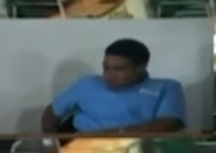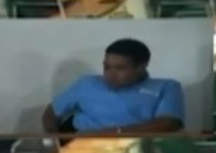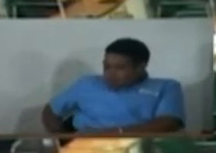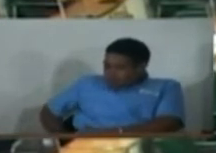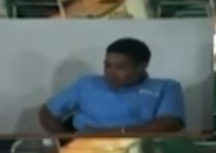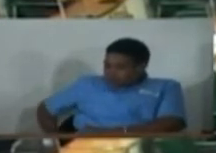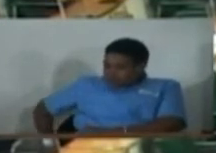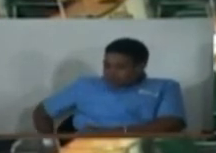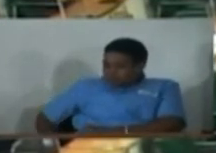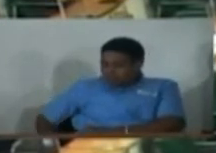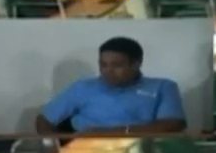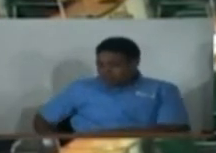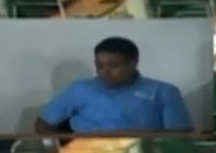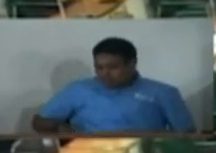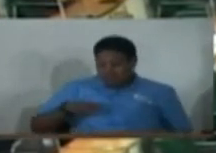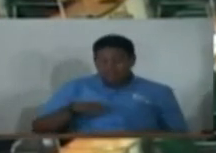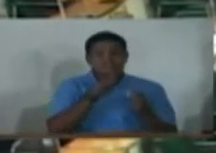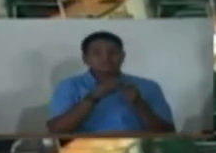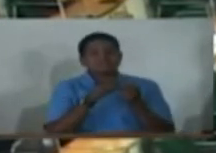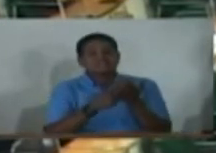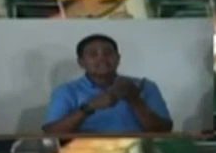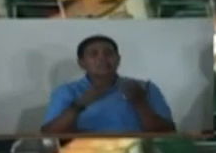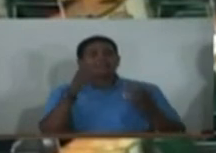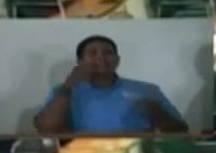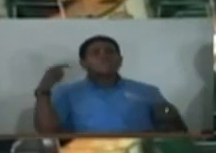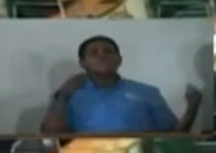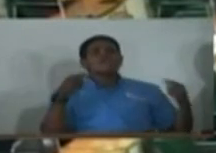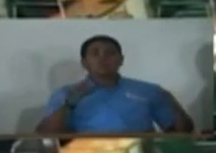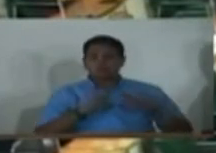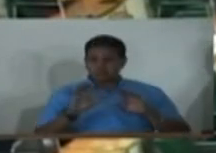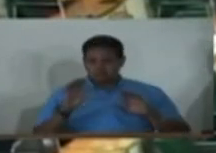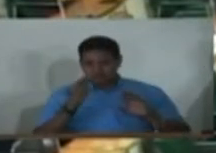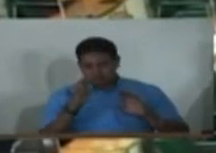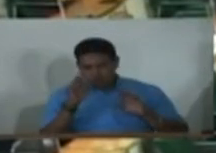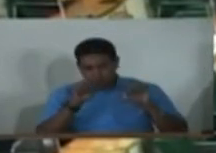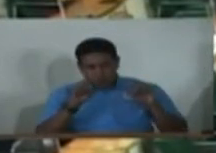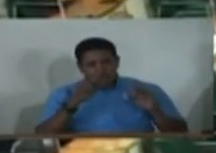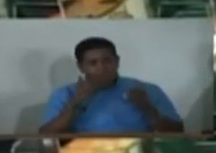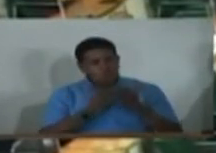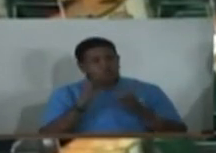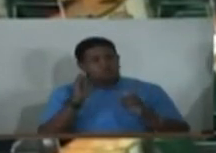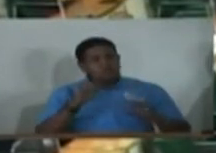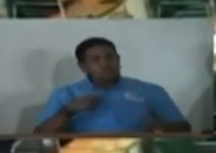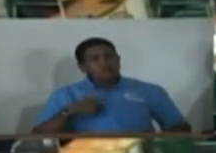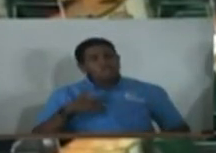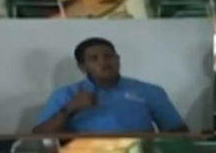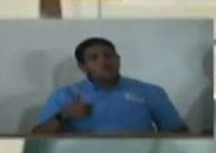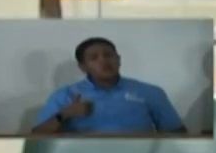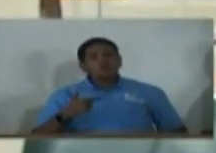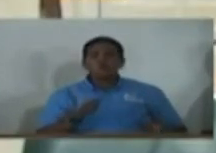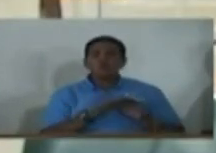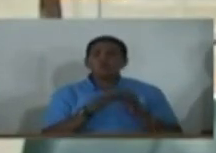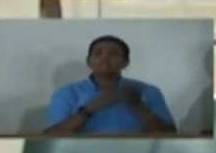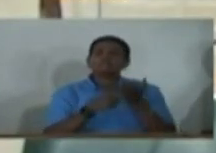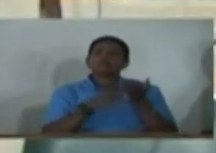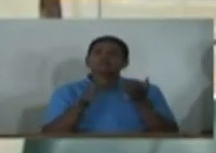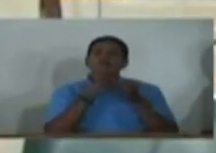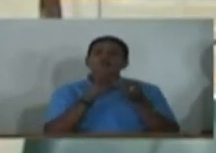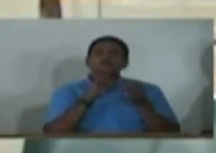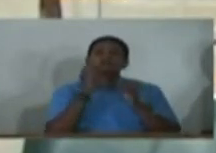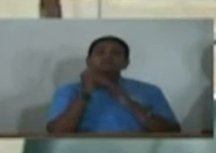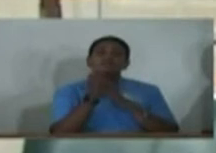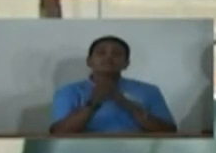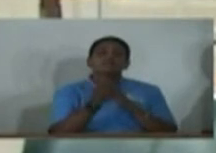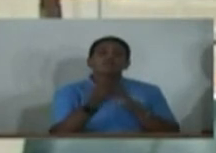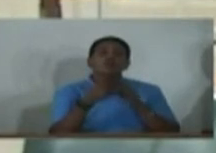debate. I feel good about that. Madam Speaker, the comments of the Leader of the